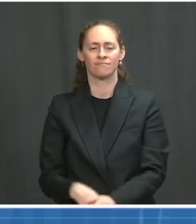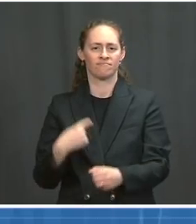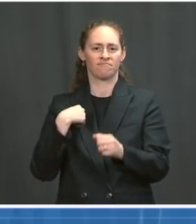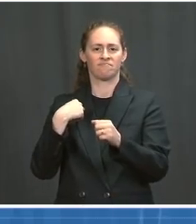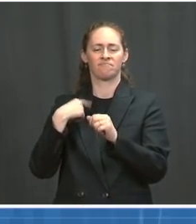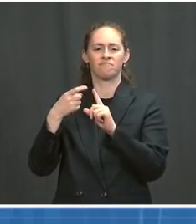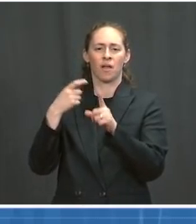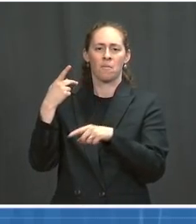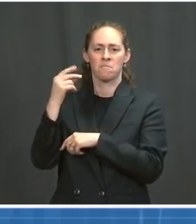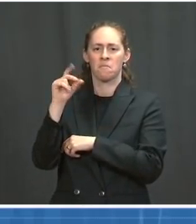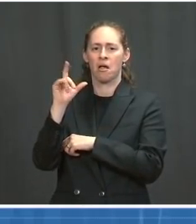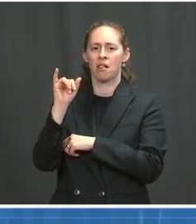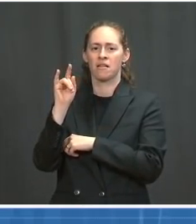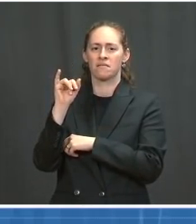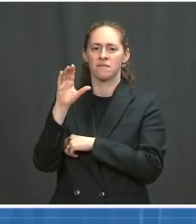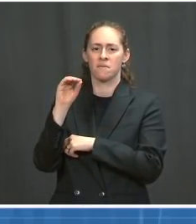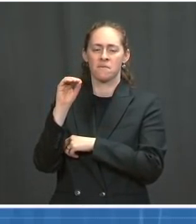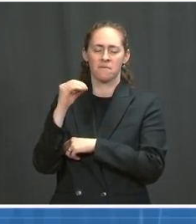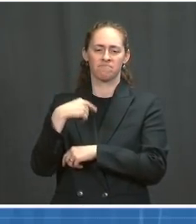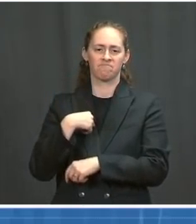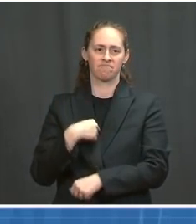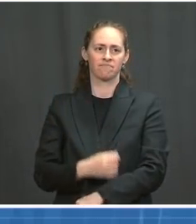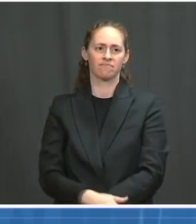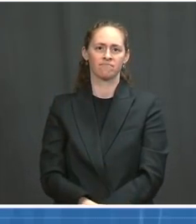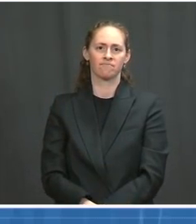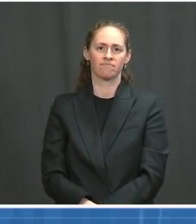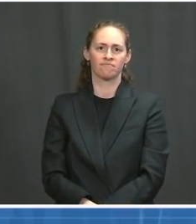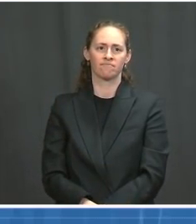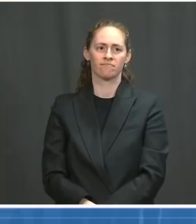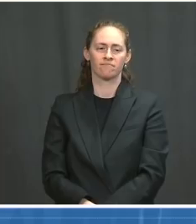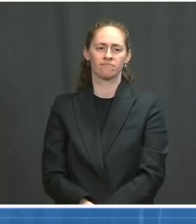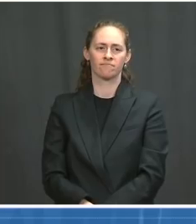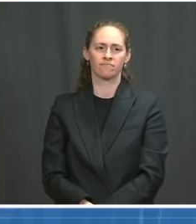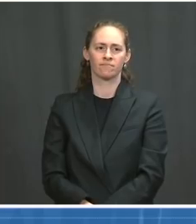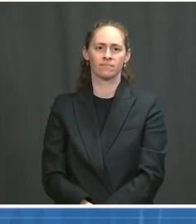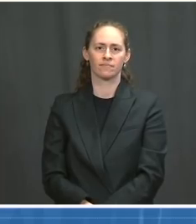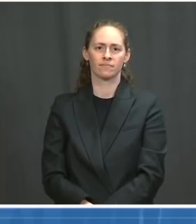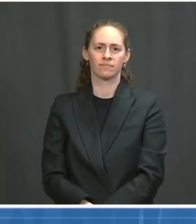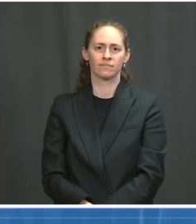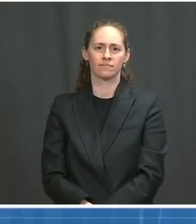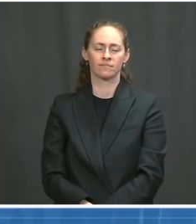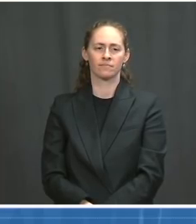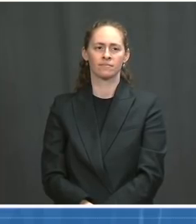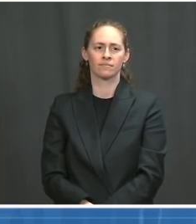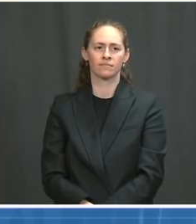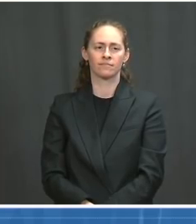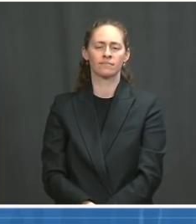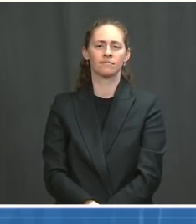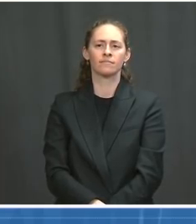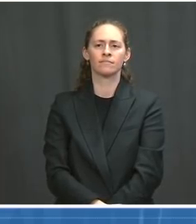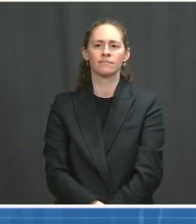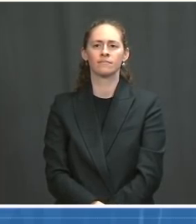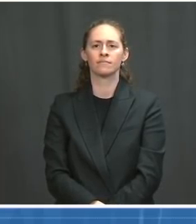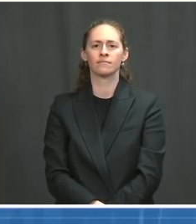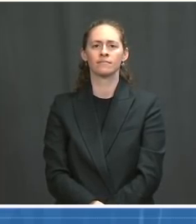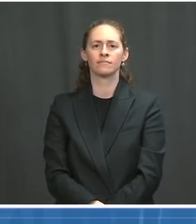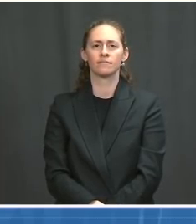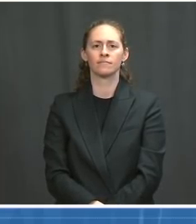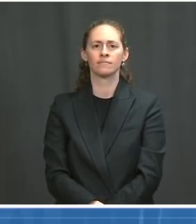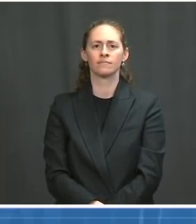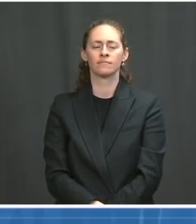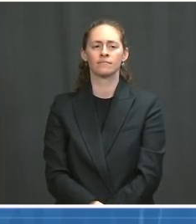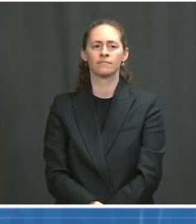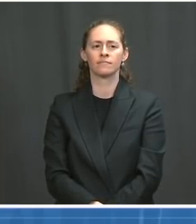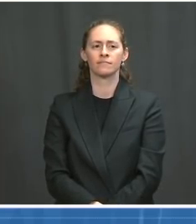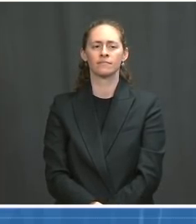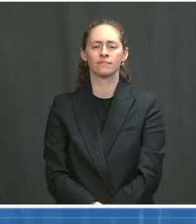Hi, guys. Thanks for taking the question. Nancy Messonnier, who was among the first to warn Americans of the threat that COVID-19 posed last